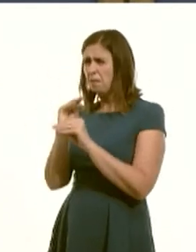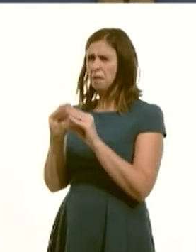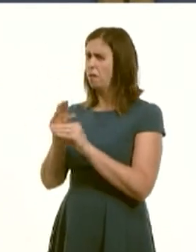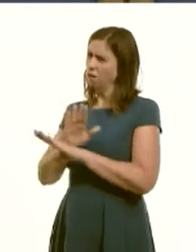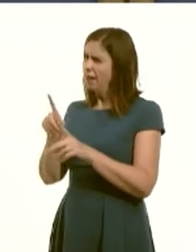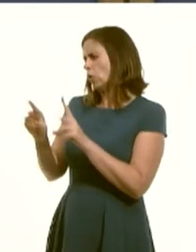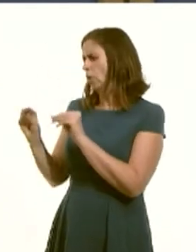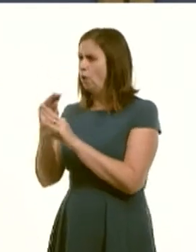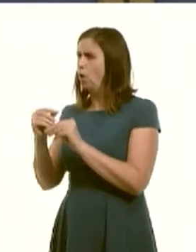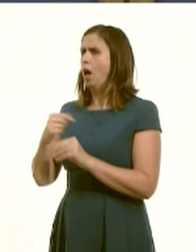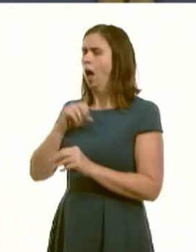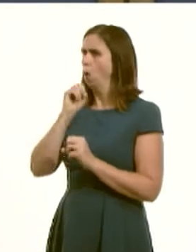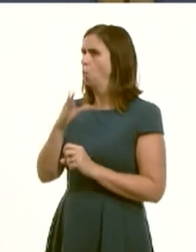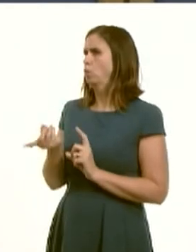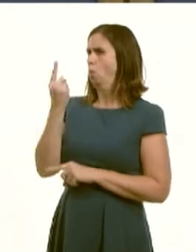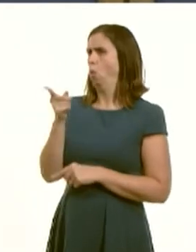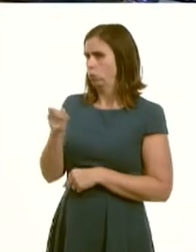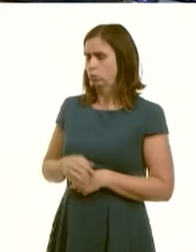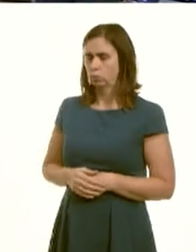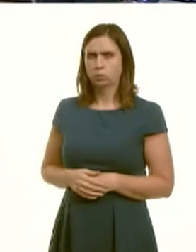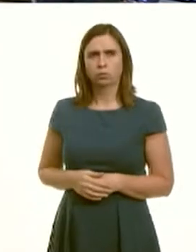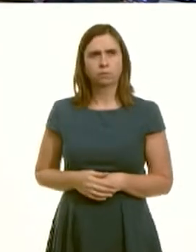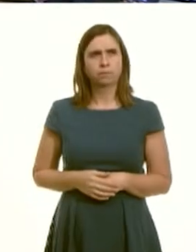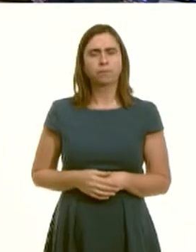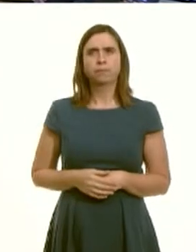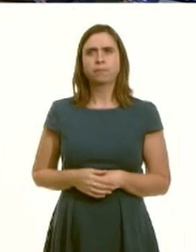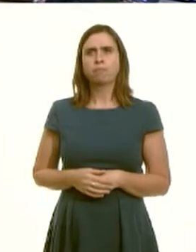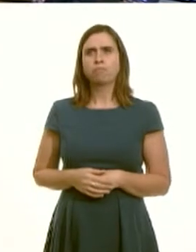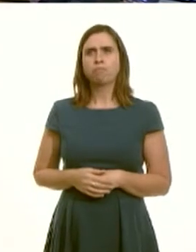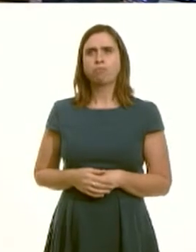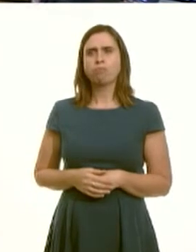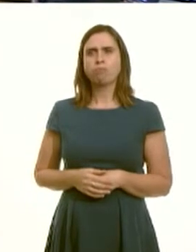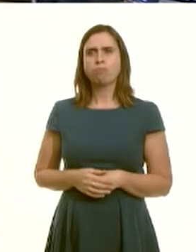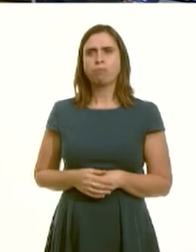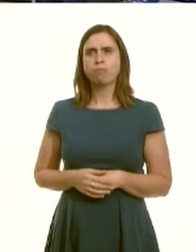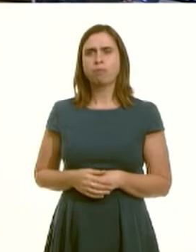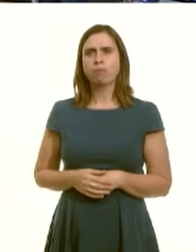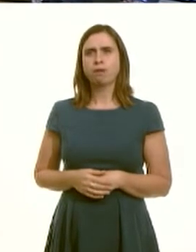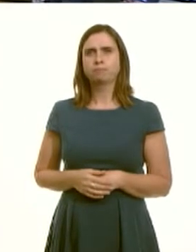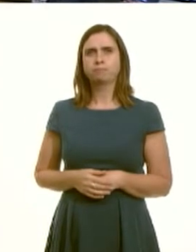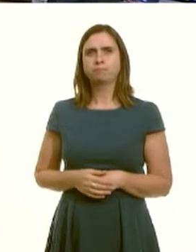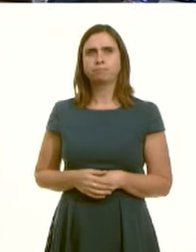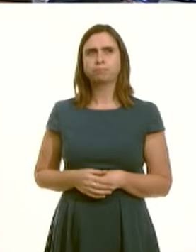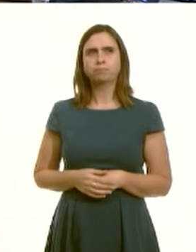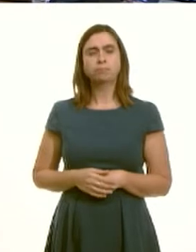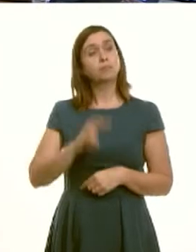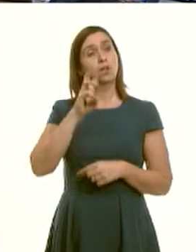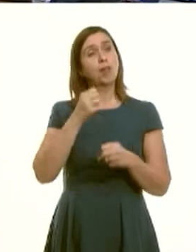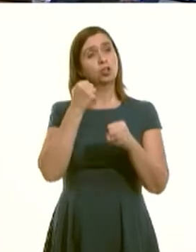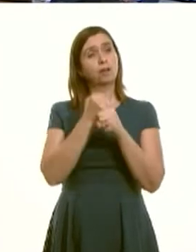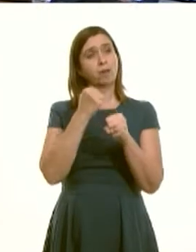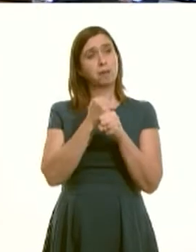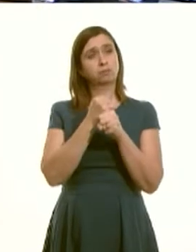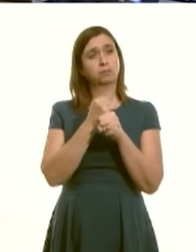won't be called. Question 3, Ellen Jones. Pa fesurau gall Llywodraeth Cymru eu cymryd i amddiffyn y